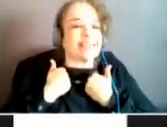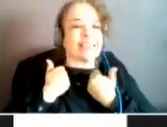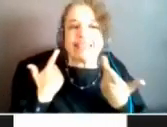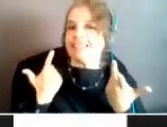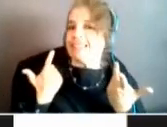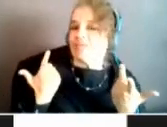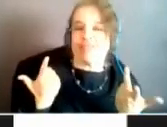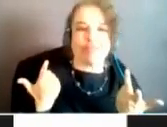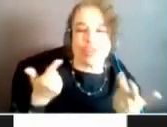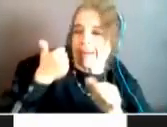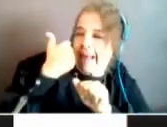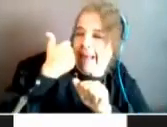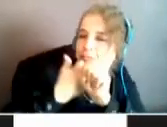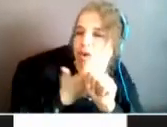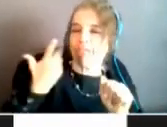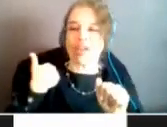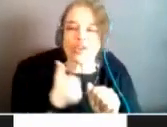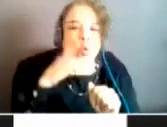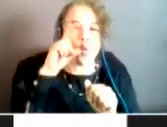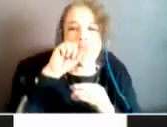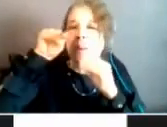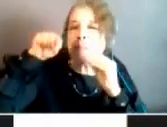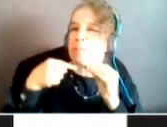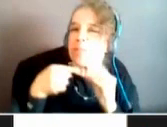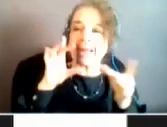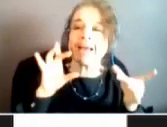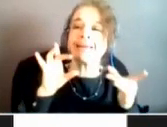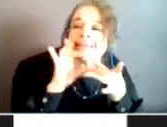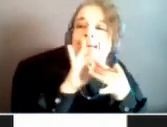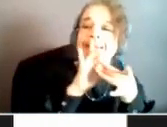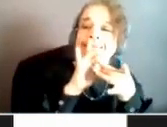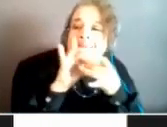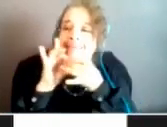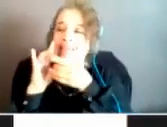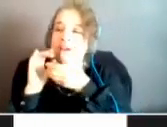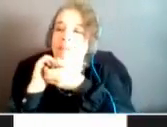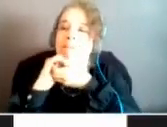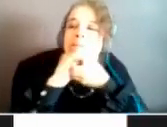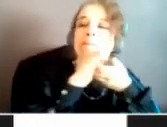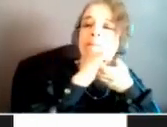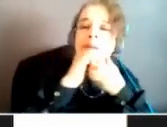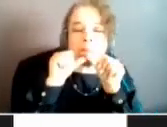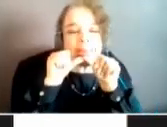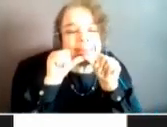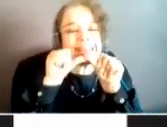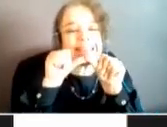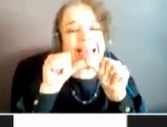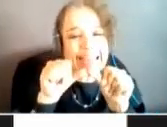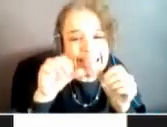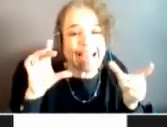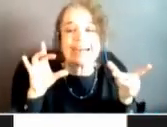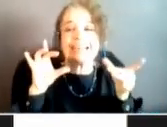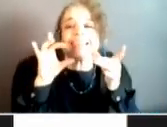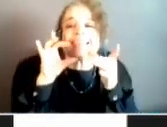friendship line, that's everything we do is about connecting, you know, and about maintaining